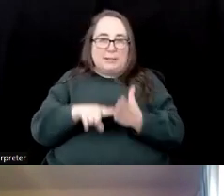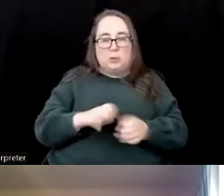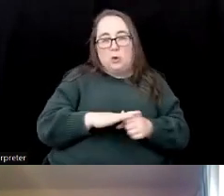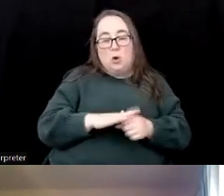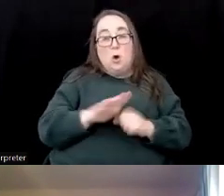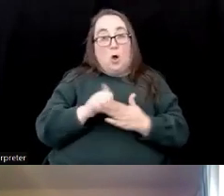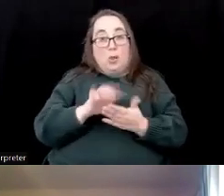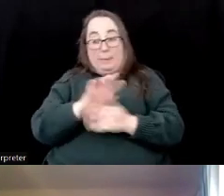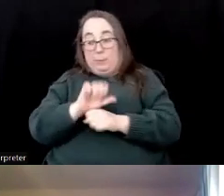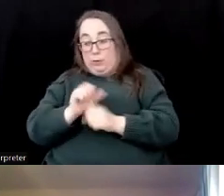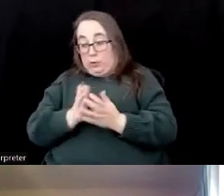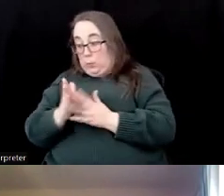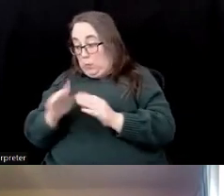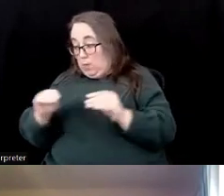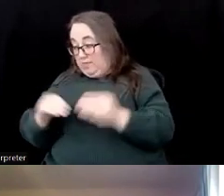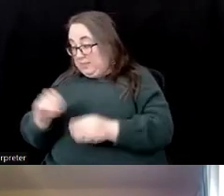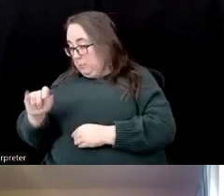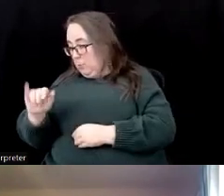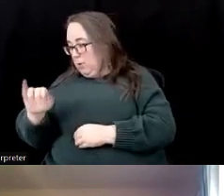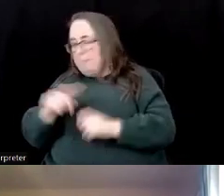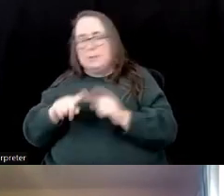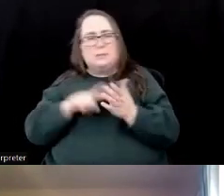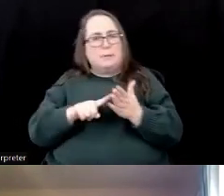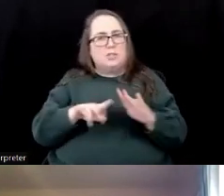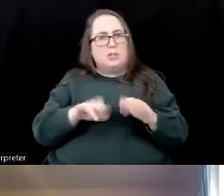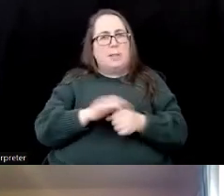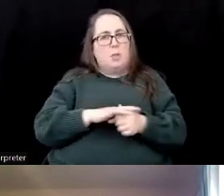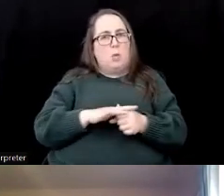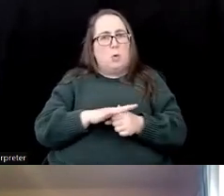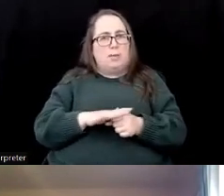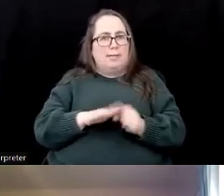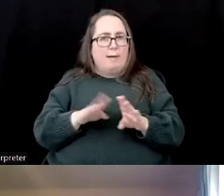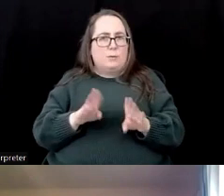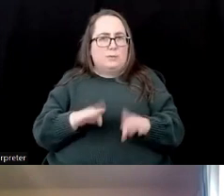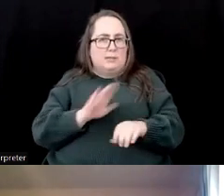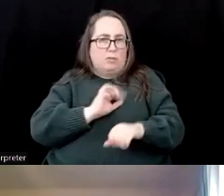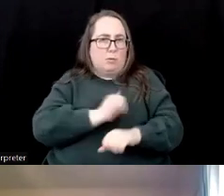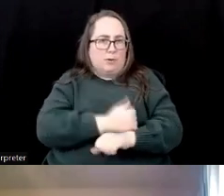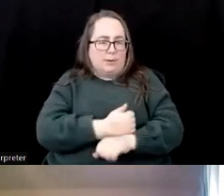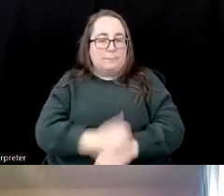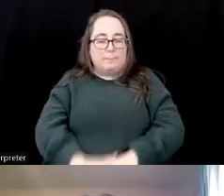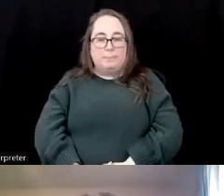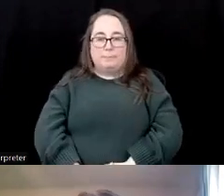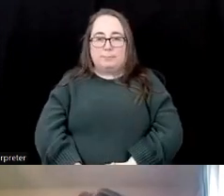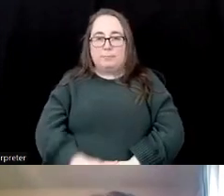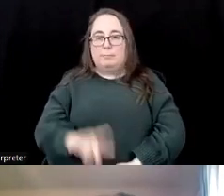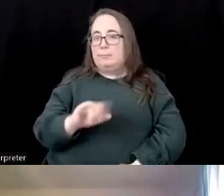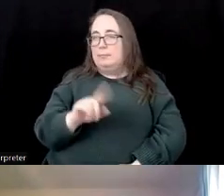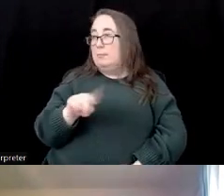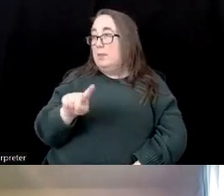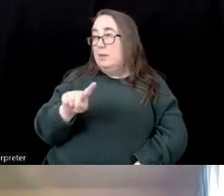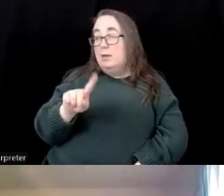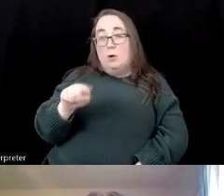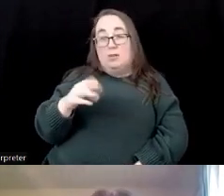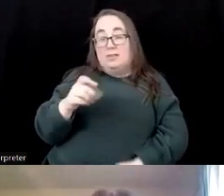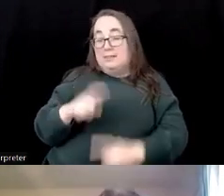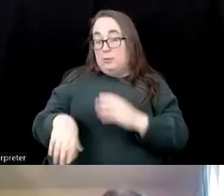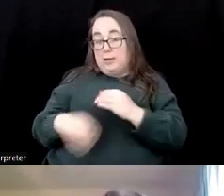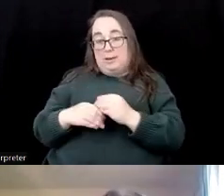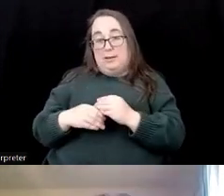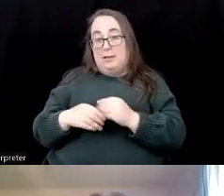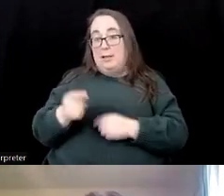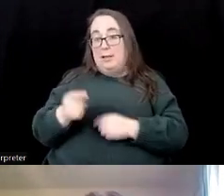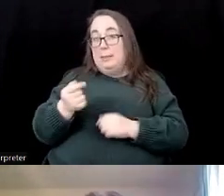through our office in Spokane, but the inspections are done by the local housing authority. The only thing I'd tell you is a little bit